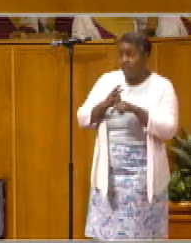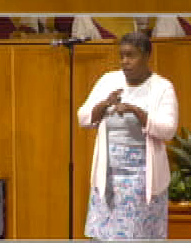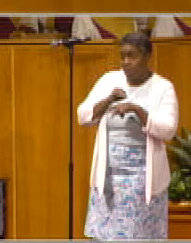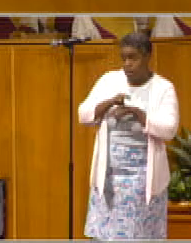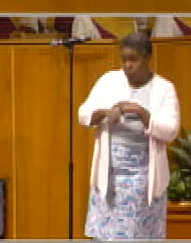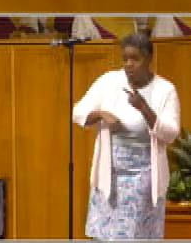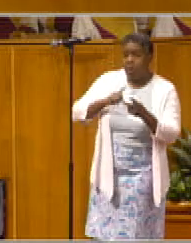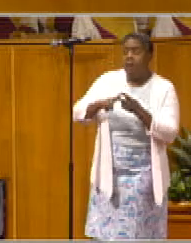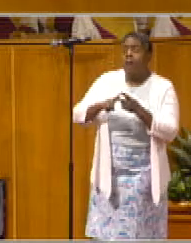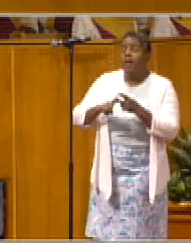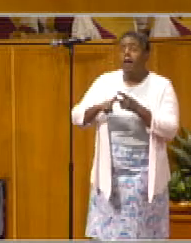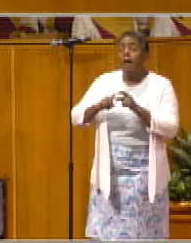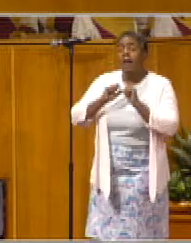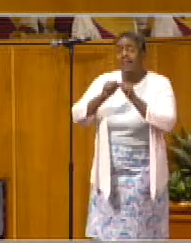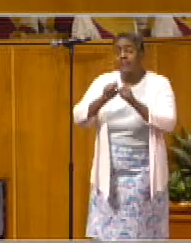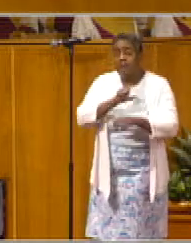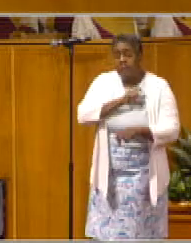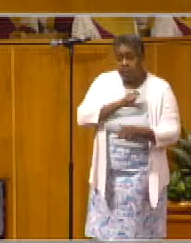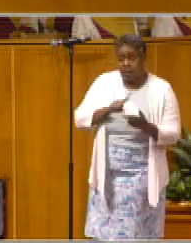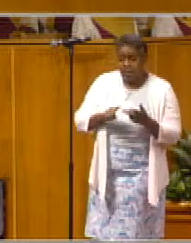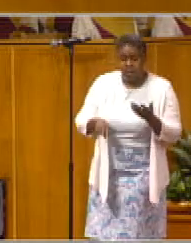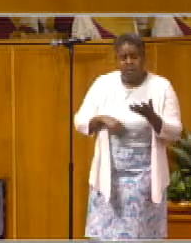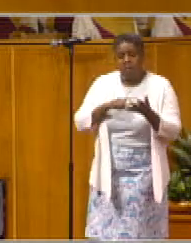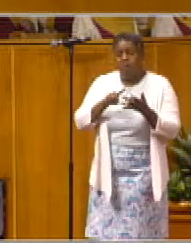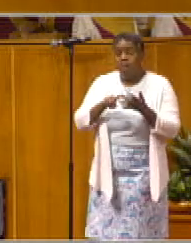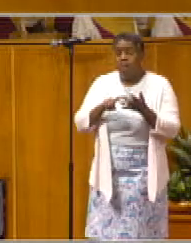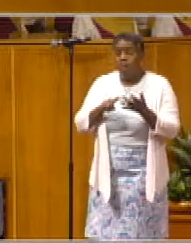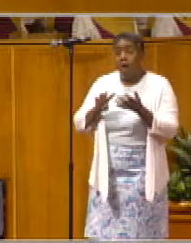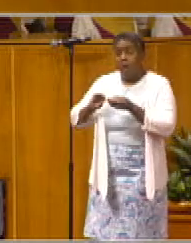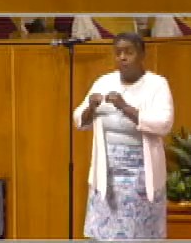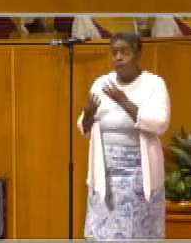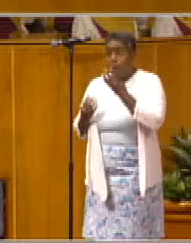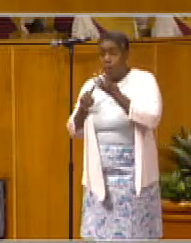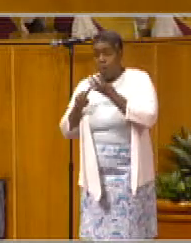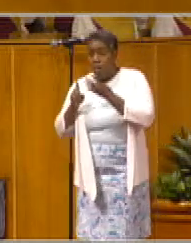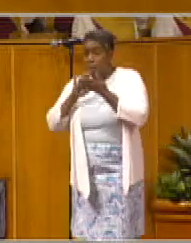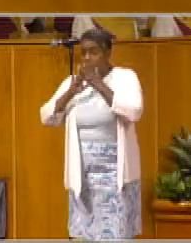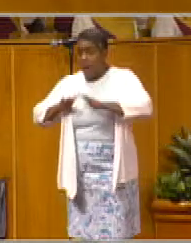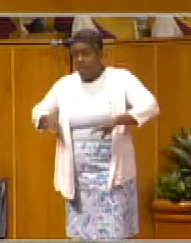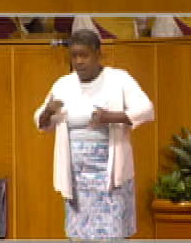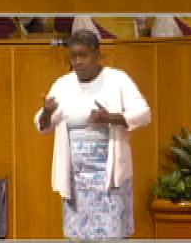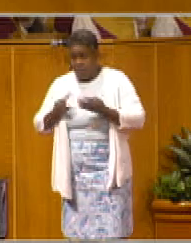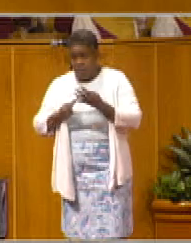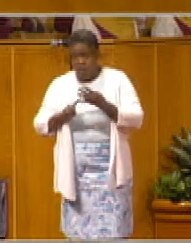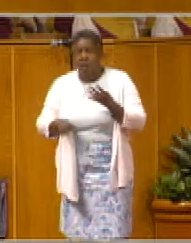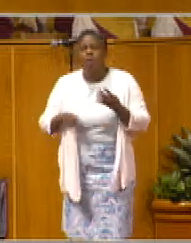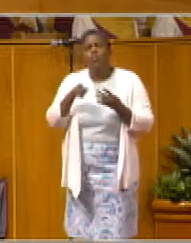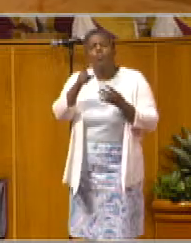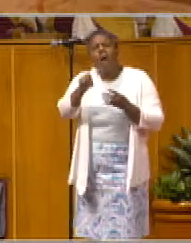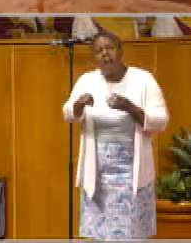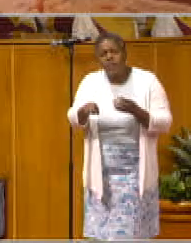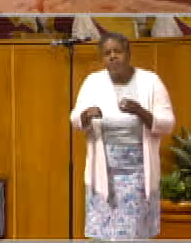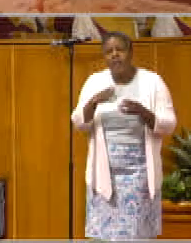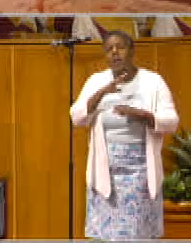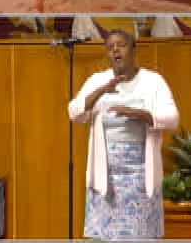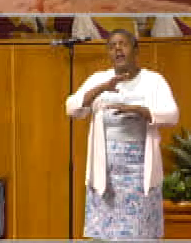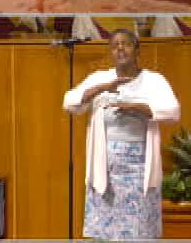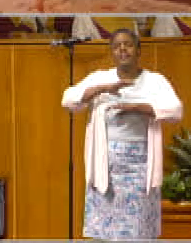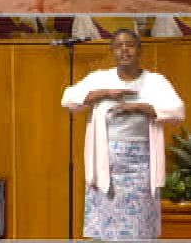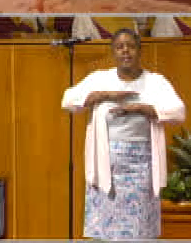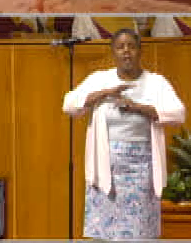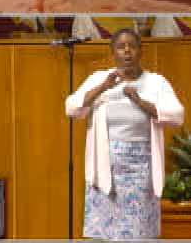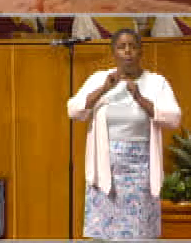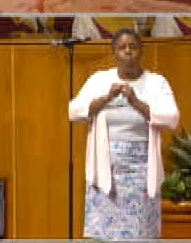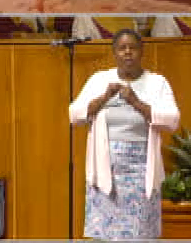physical condition. And watch this, number four. It's going to get a little quiet right here. You've got to be content